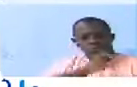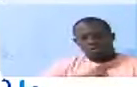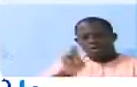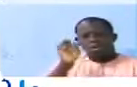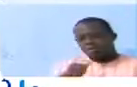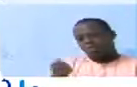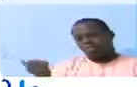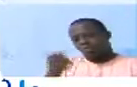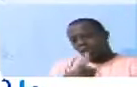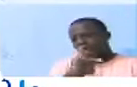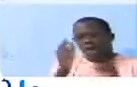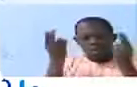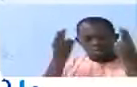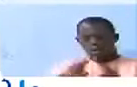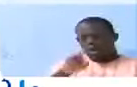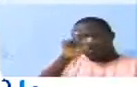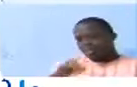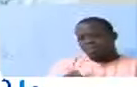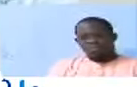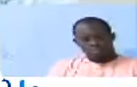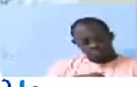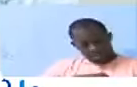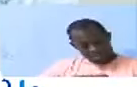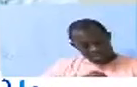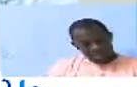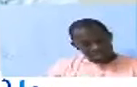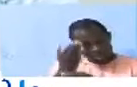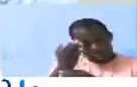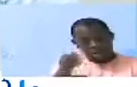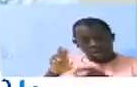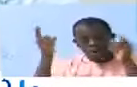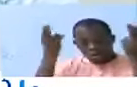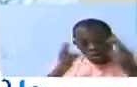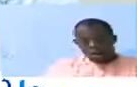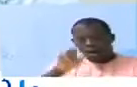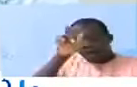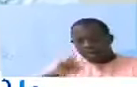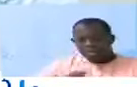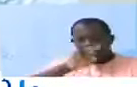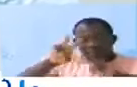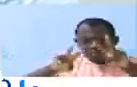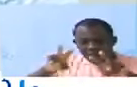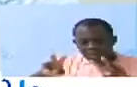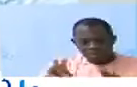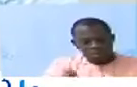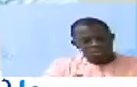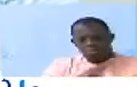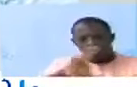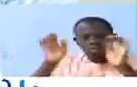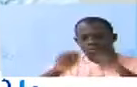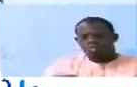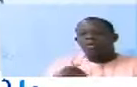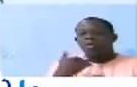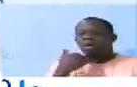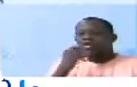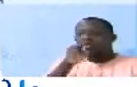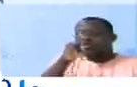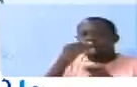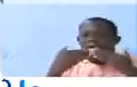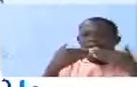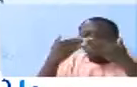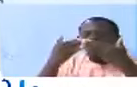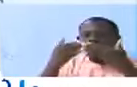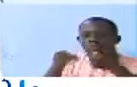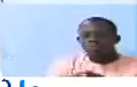have the I cannot take a lawyer for myself. Did you say that to the judge? Way wala fa jojo nyej ban kidir te la nyej